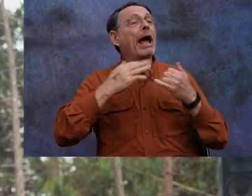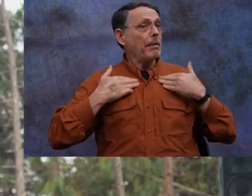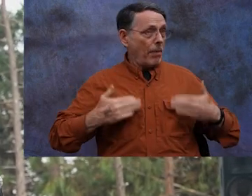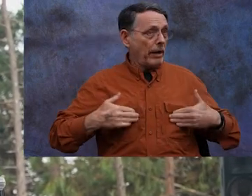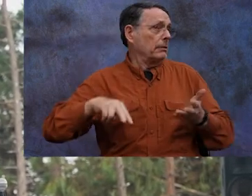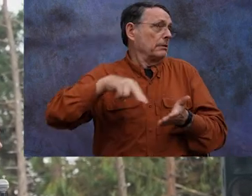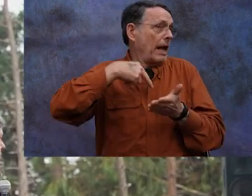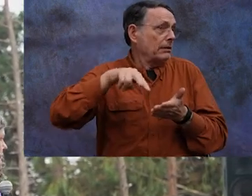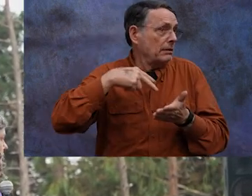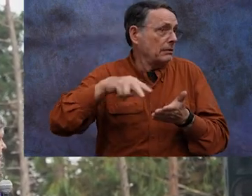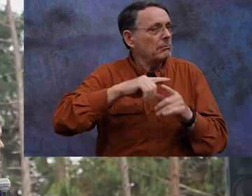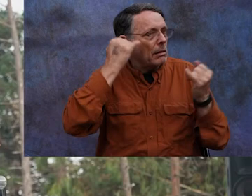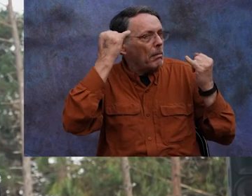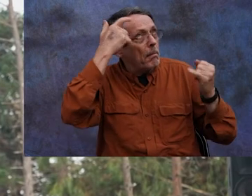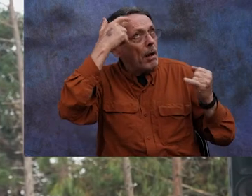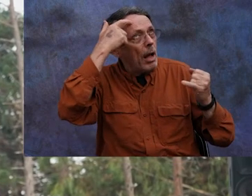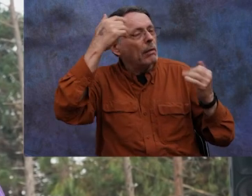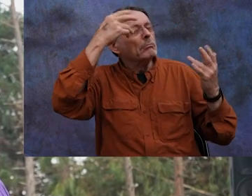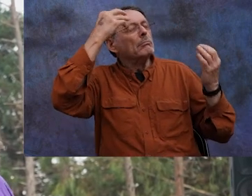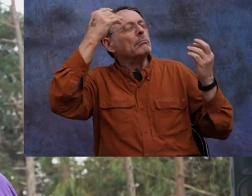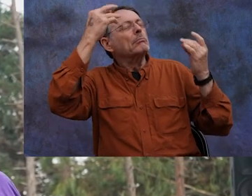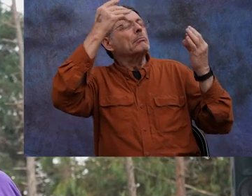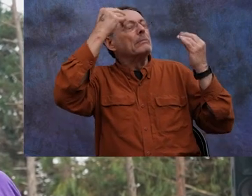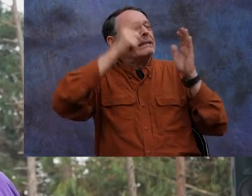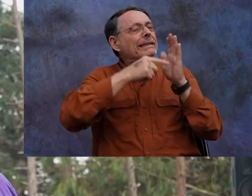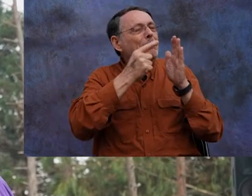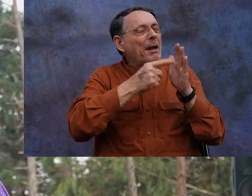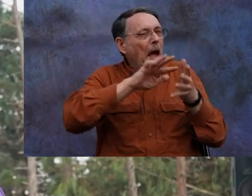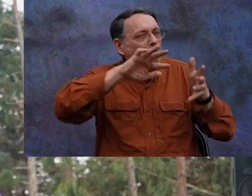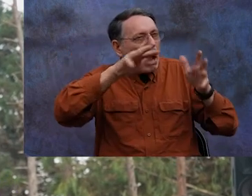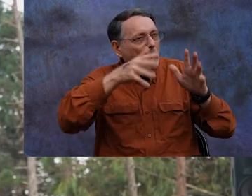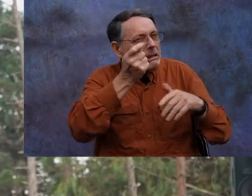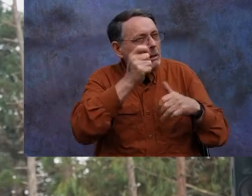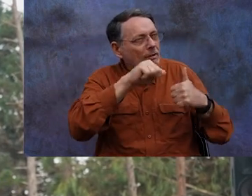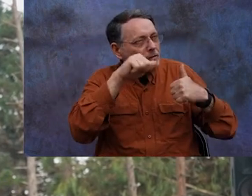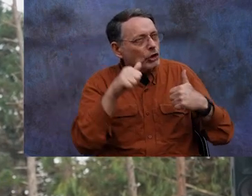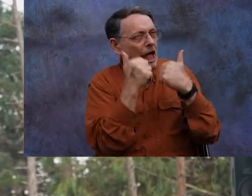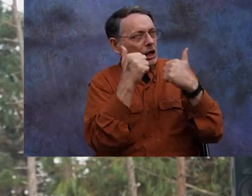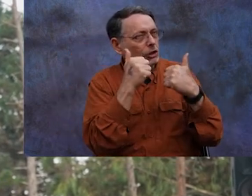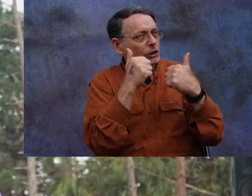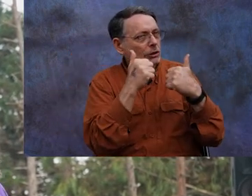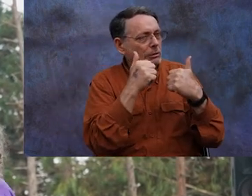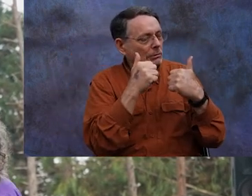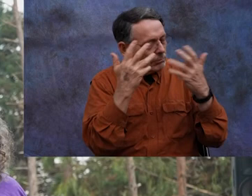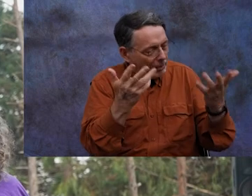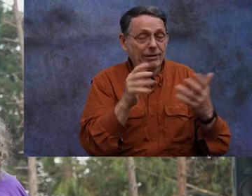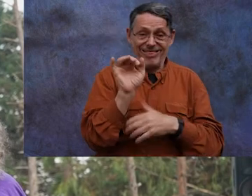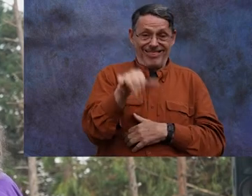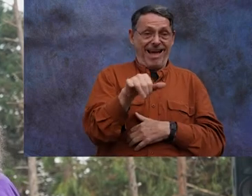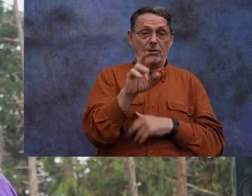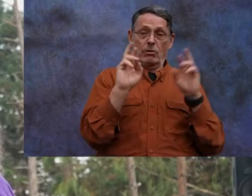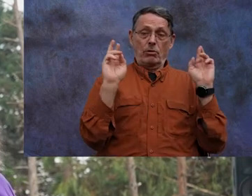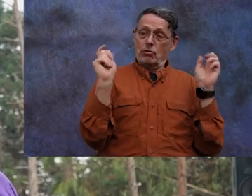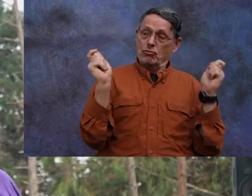that's sometimes a little bit of a logistical challenge, but ritual is where